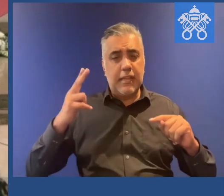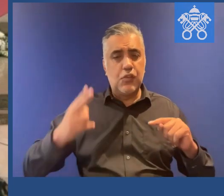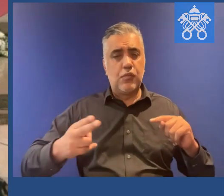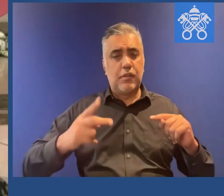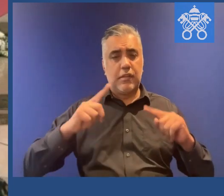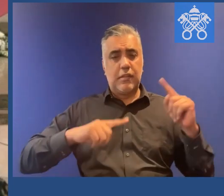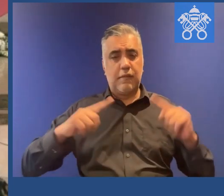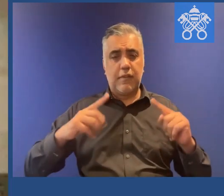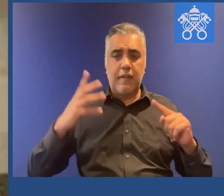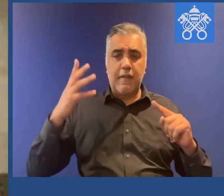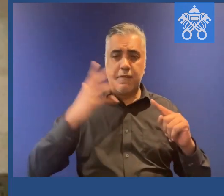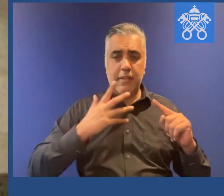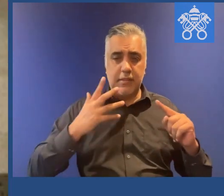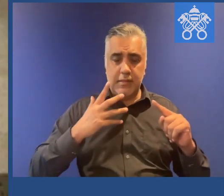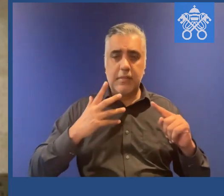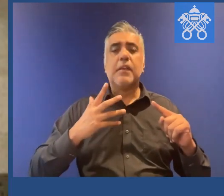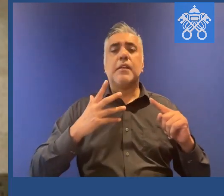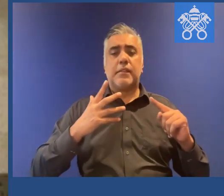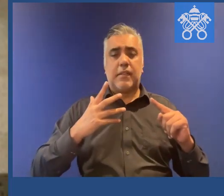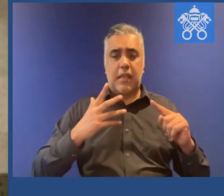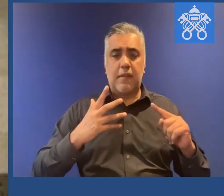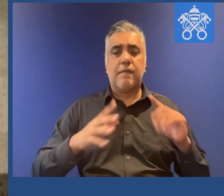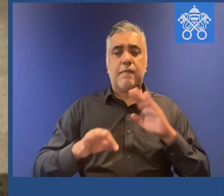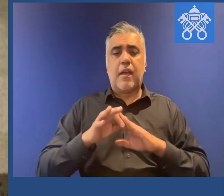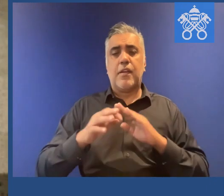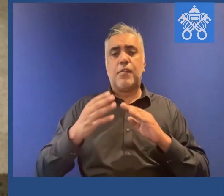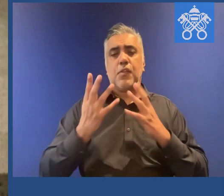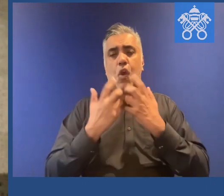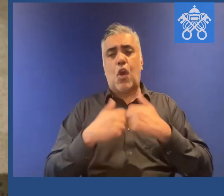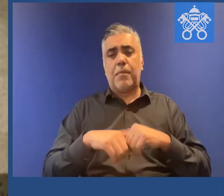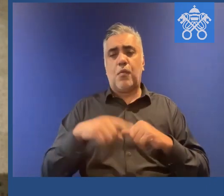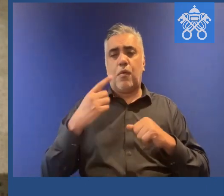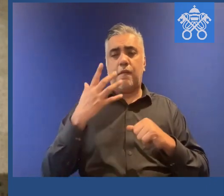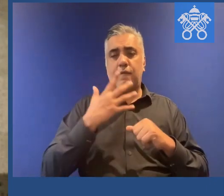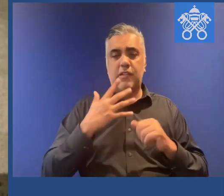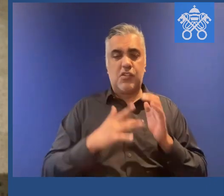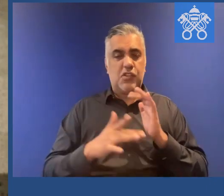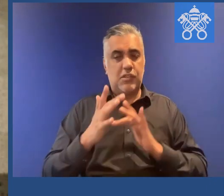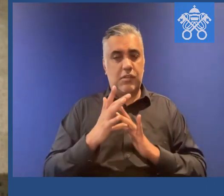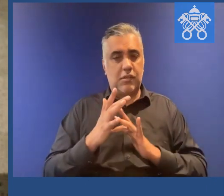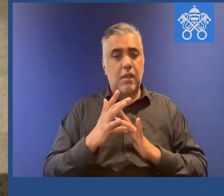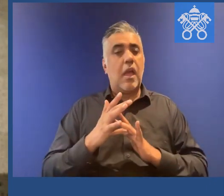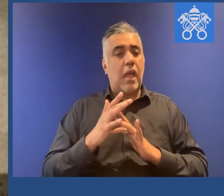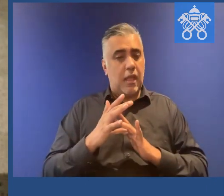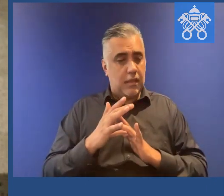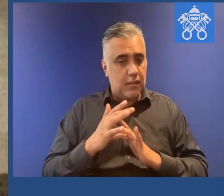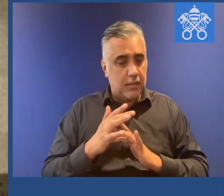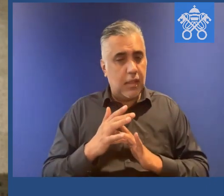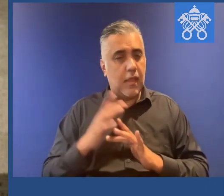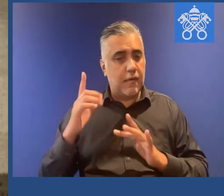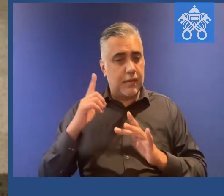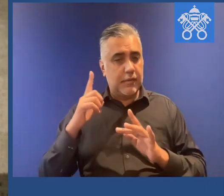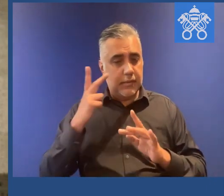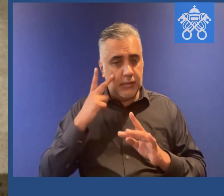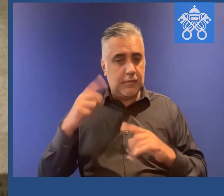different faces that find their harmony in the one face of Jesus. And this variety, as I have seen in